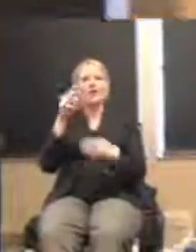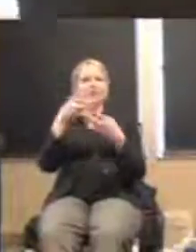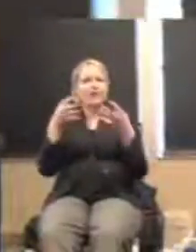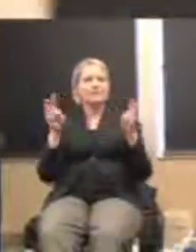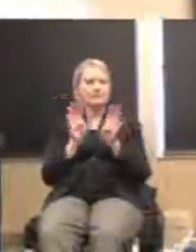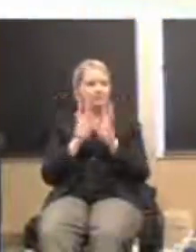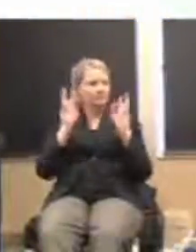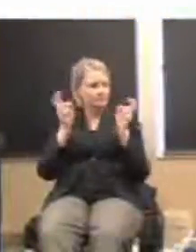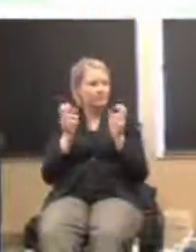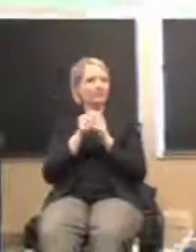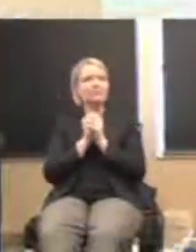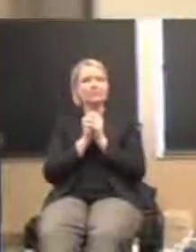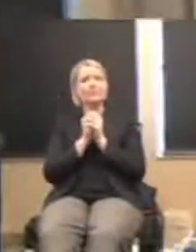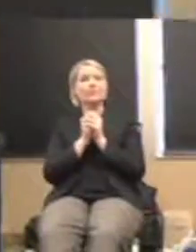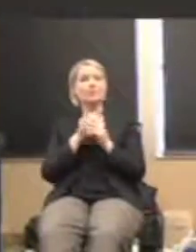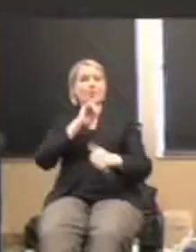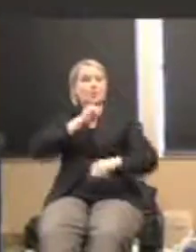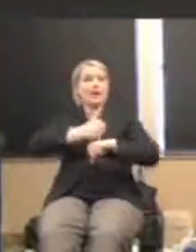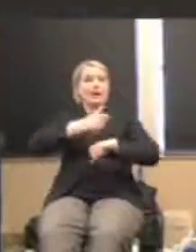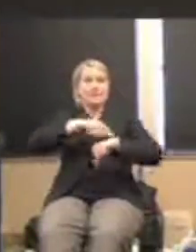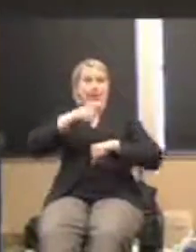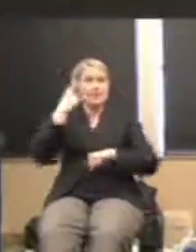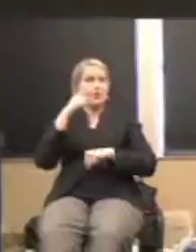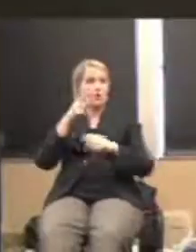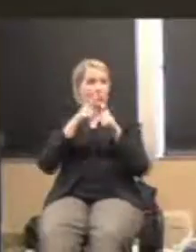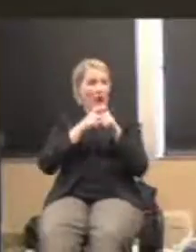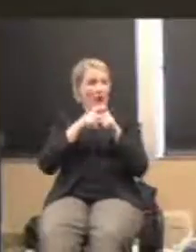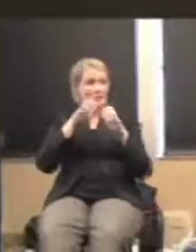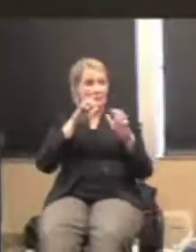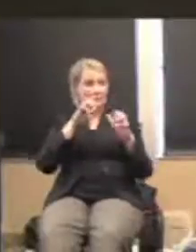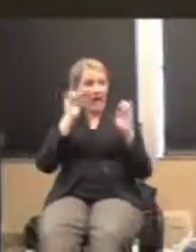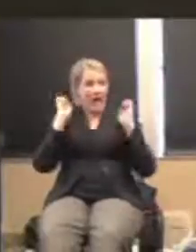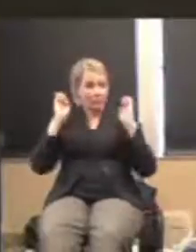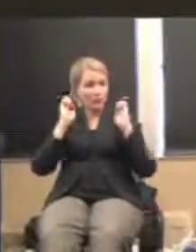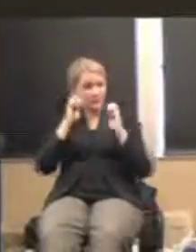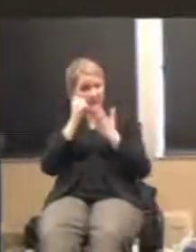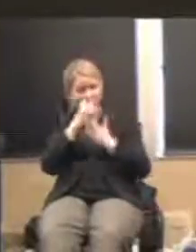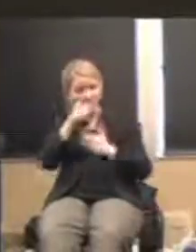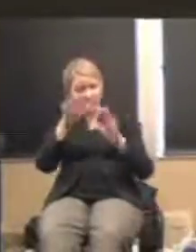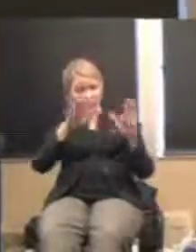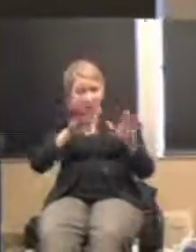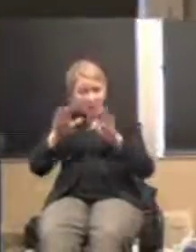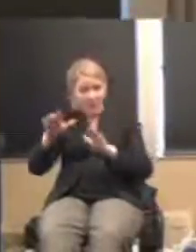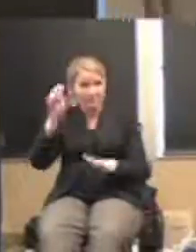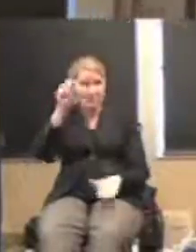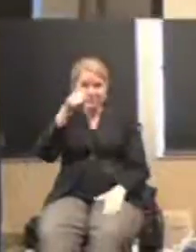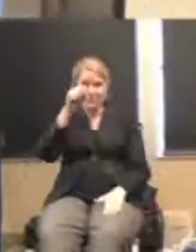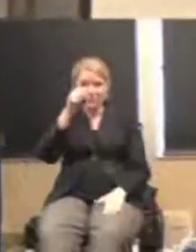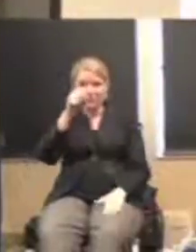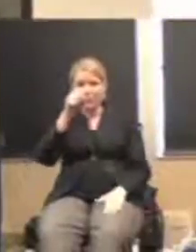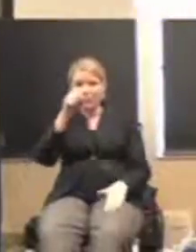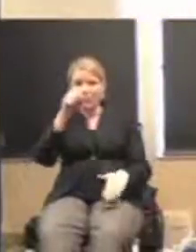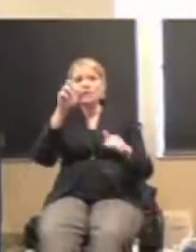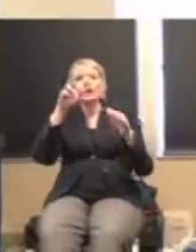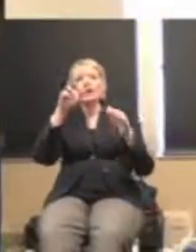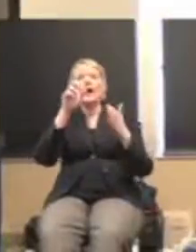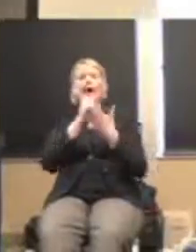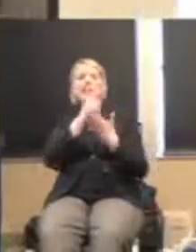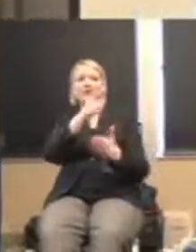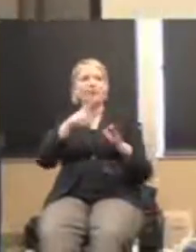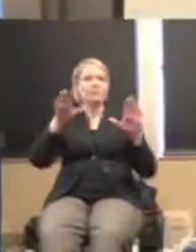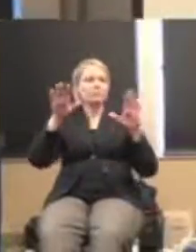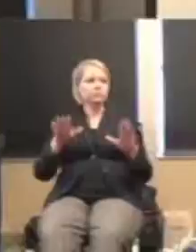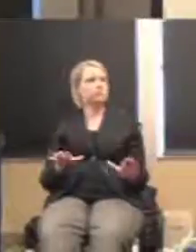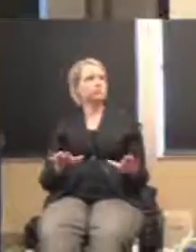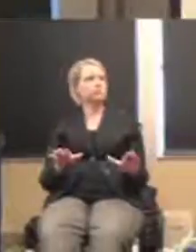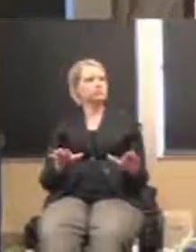times for running or exercise, and did that help him calm his motor or bring his motor up? I'm not sure. It helped him